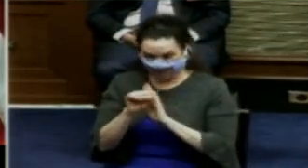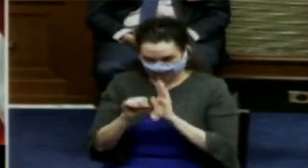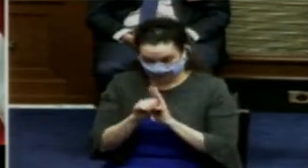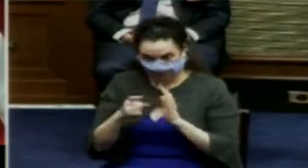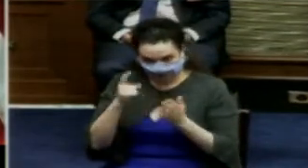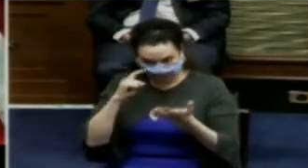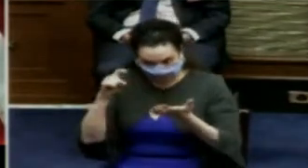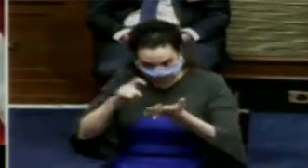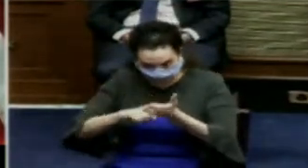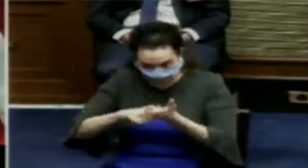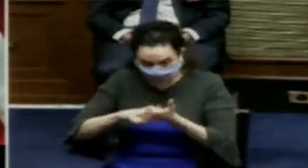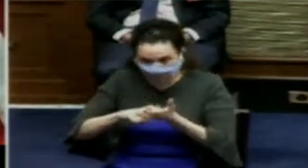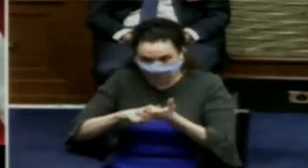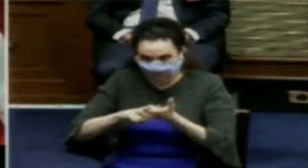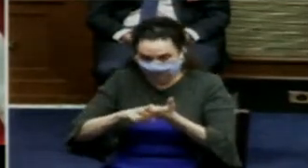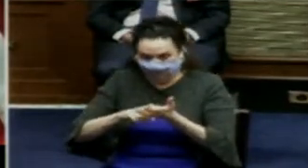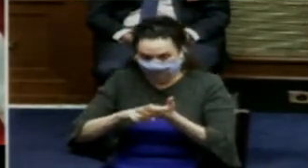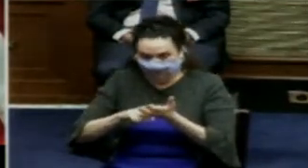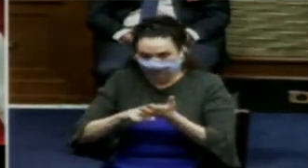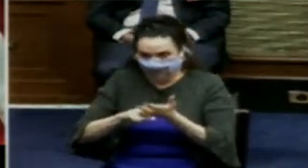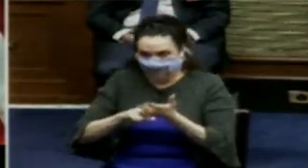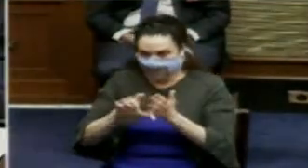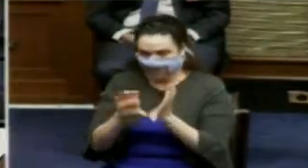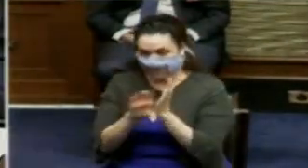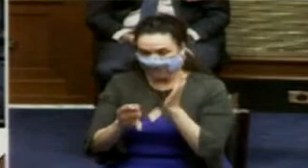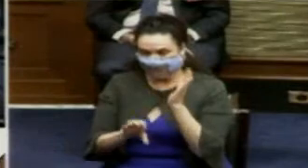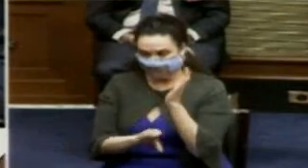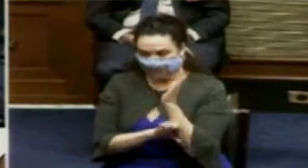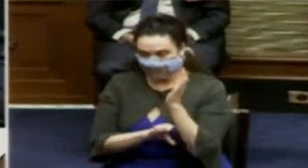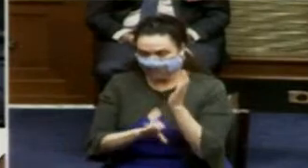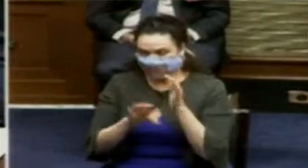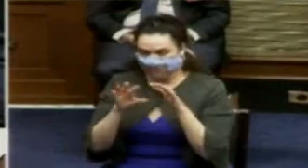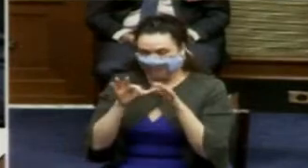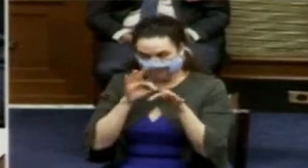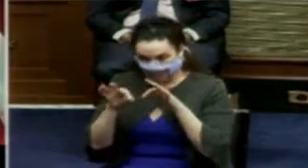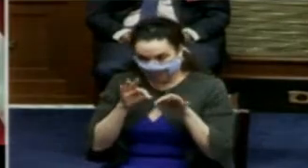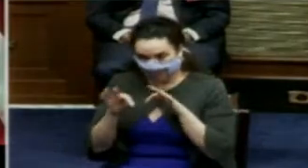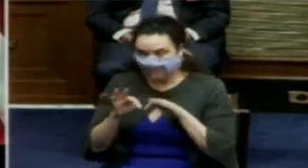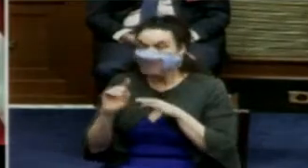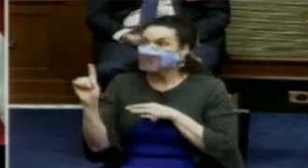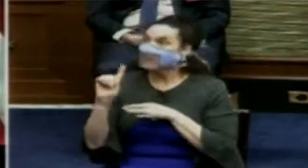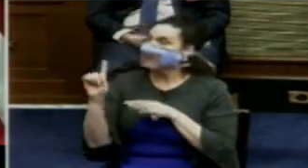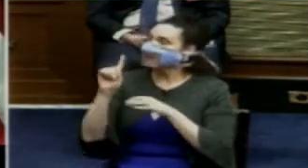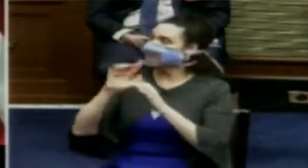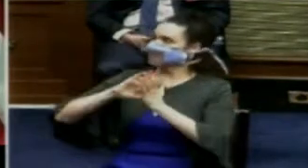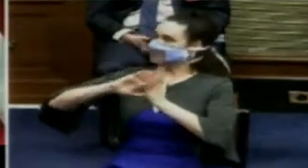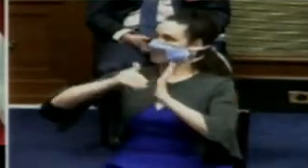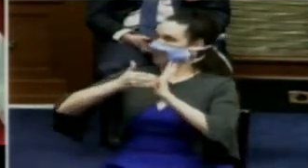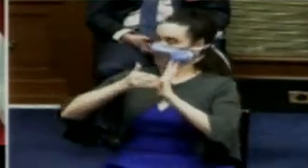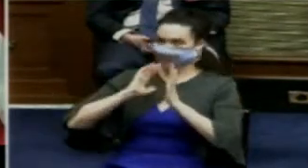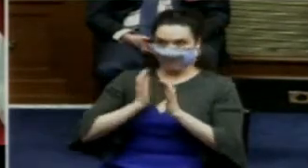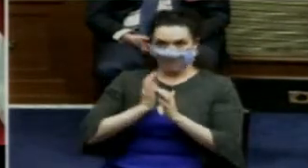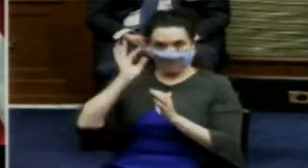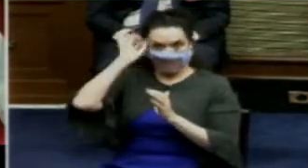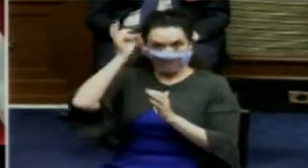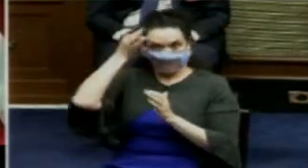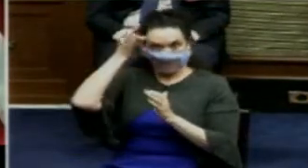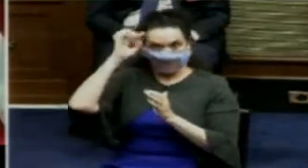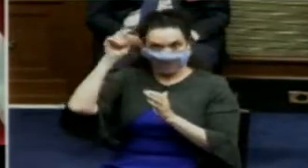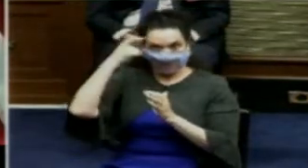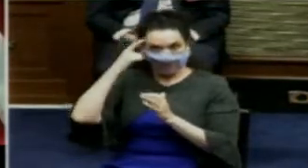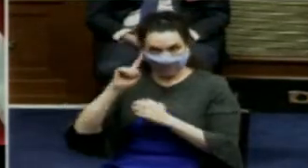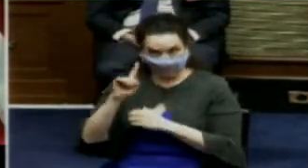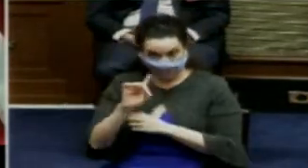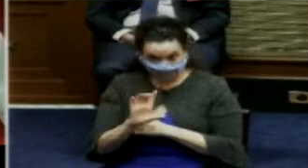government is right now in Washington, D.C., correct? Correct, Congressman. The 23rd Amendment provides